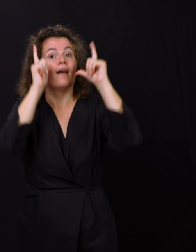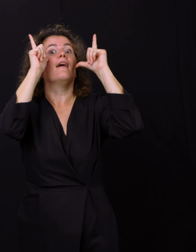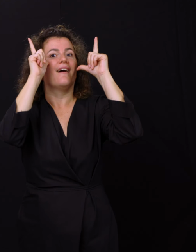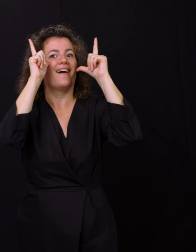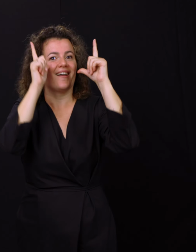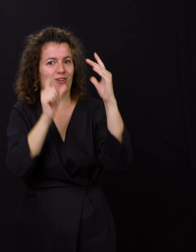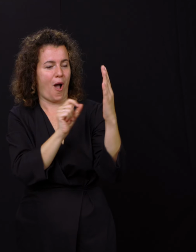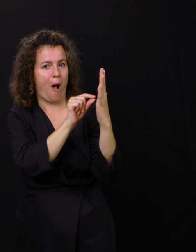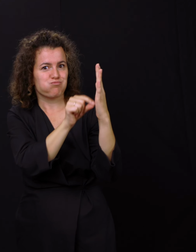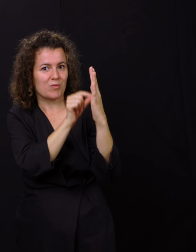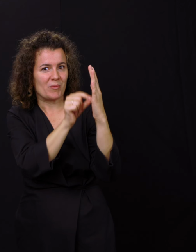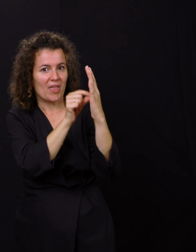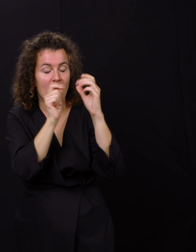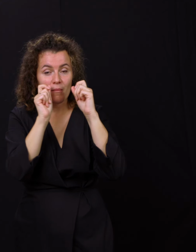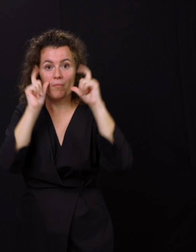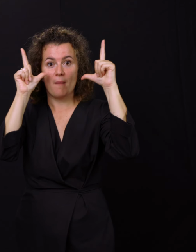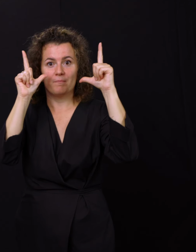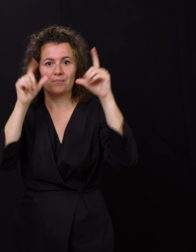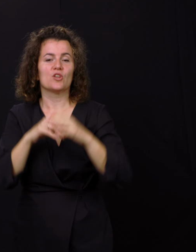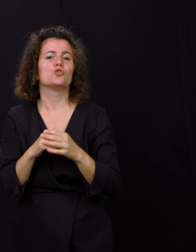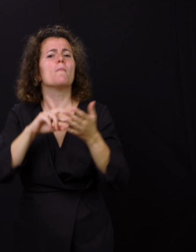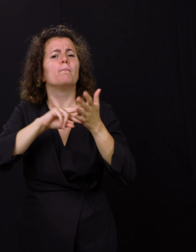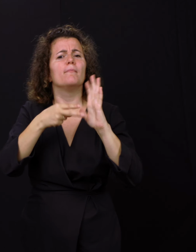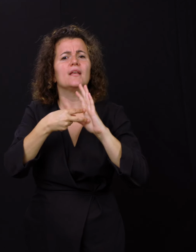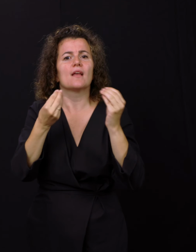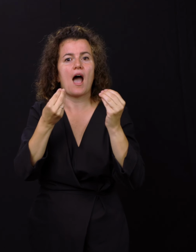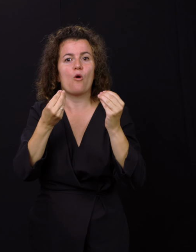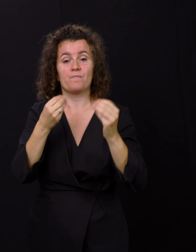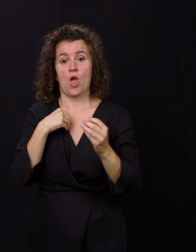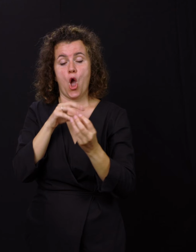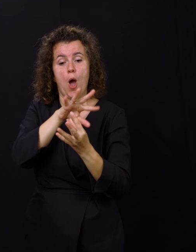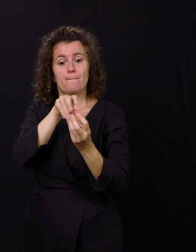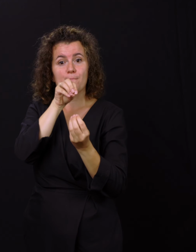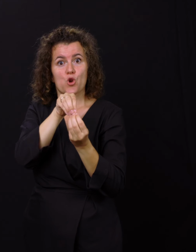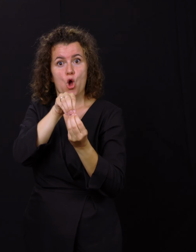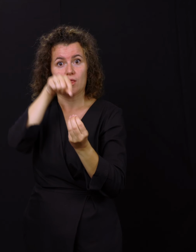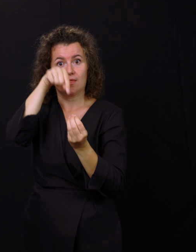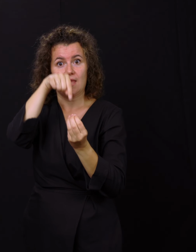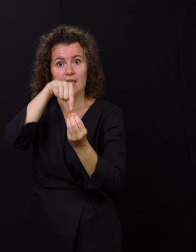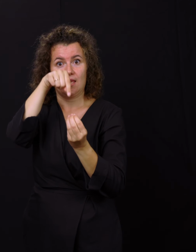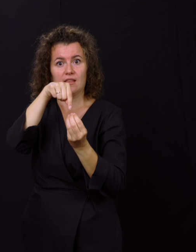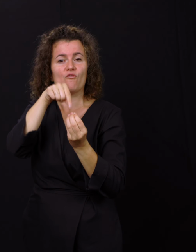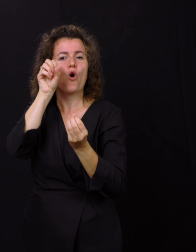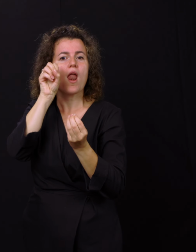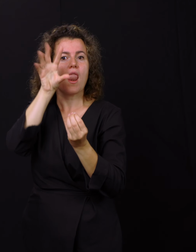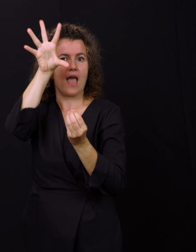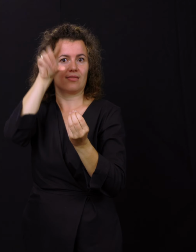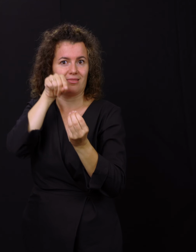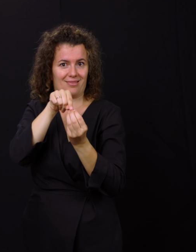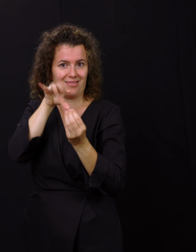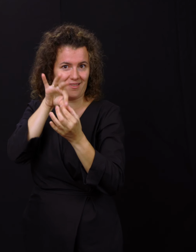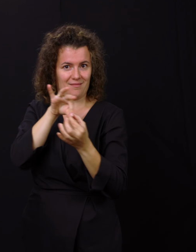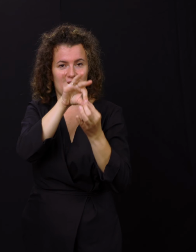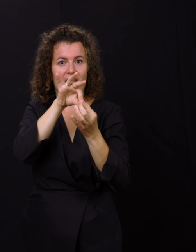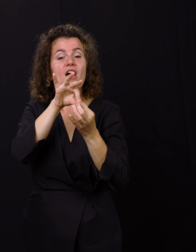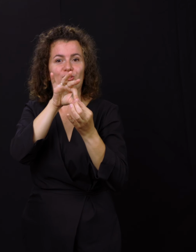we would bring in a light-activated protein using a harmless virus to these cells and make